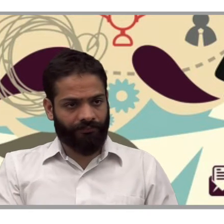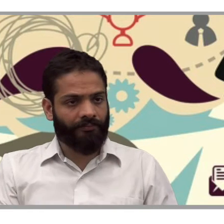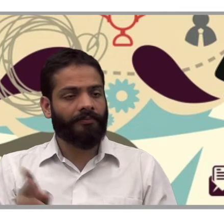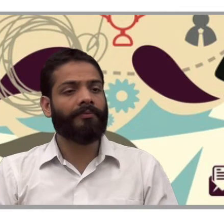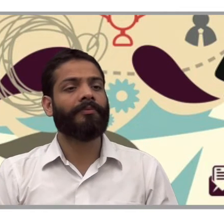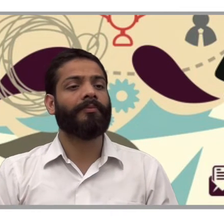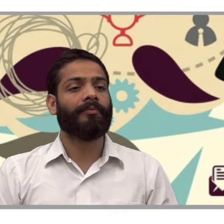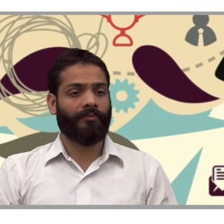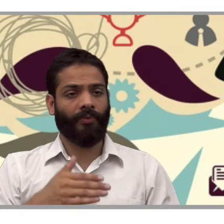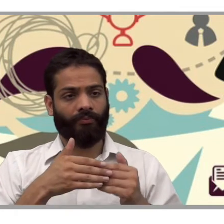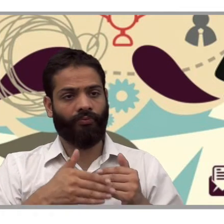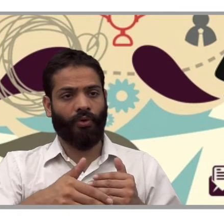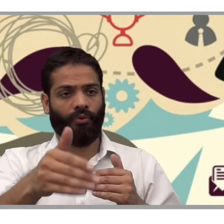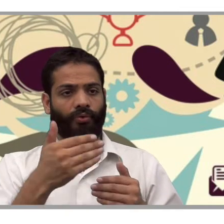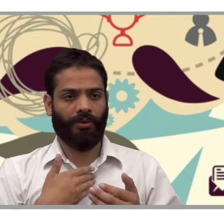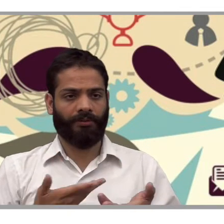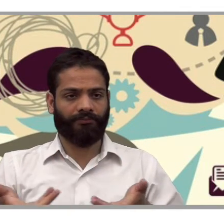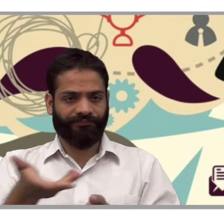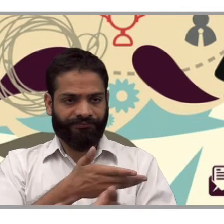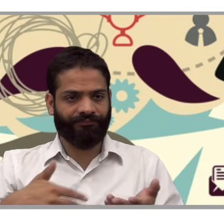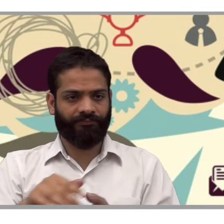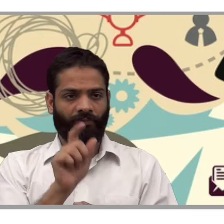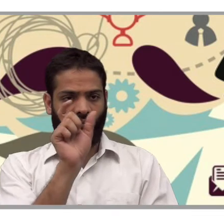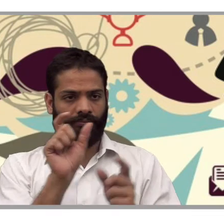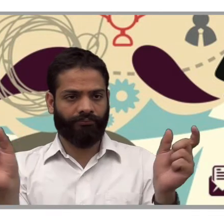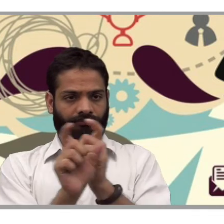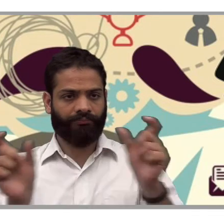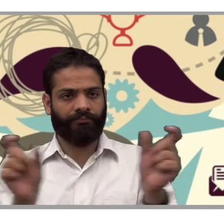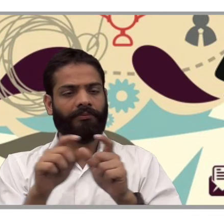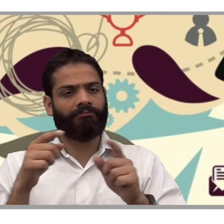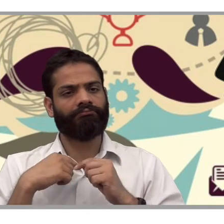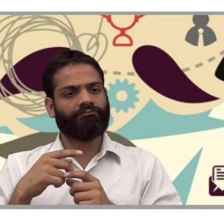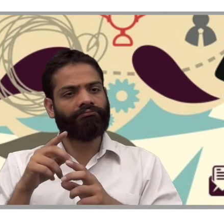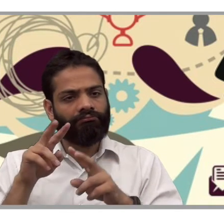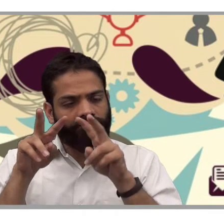or he clever I think.